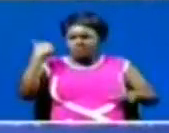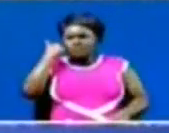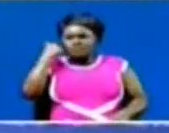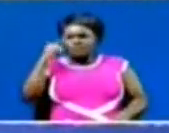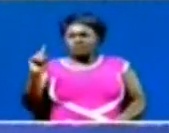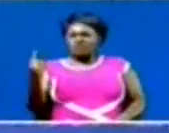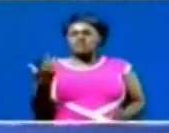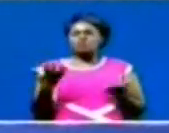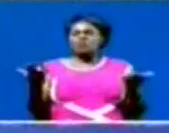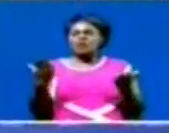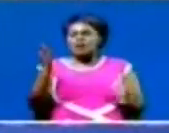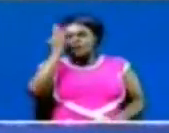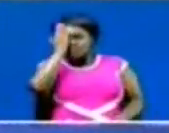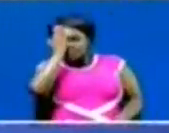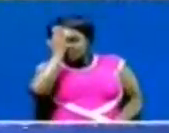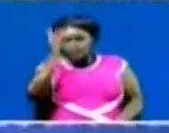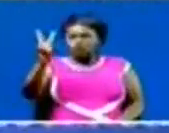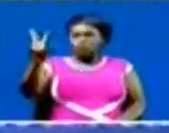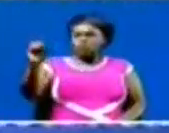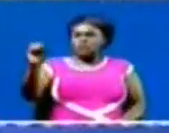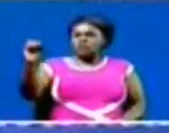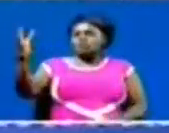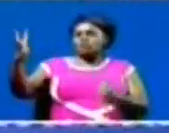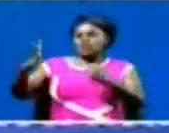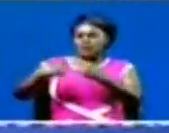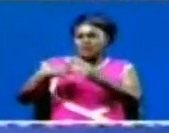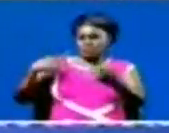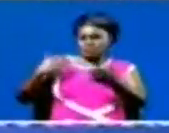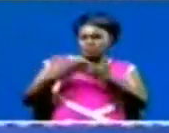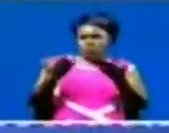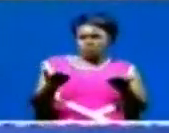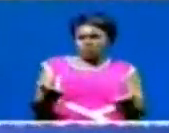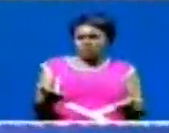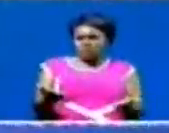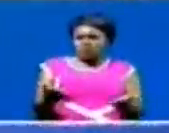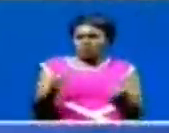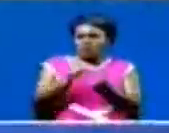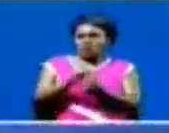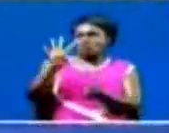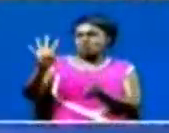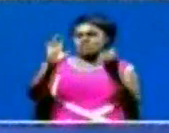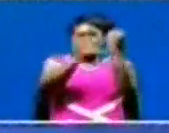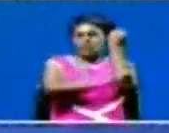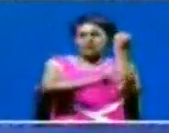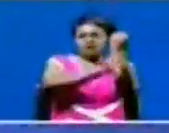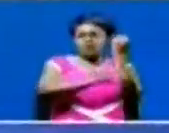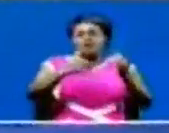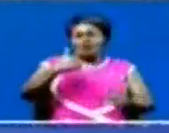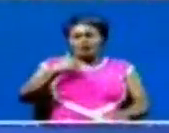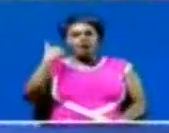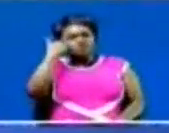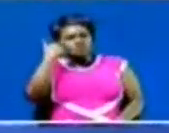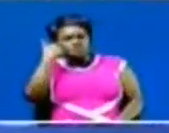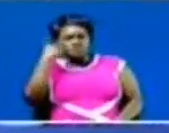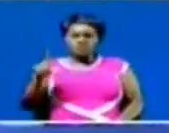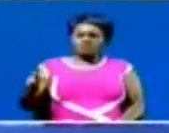first discovered in Israel in the year 2009, and up to now, at least 14 countries have reported the discovery of the